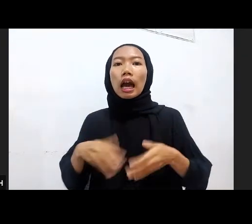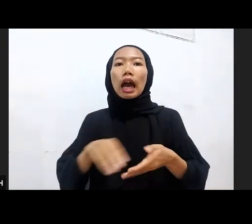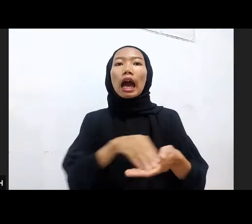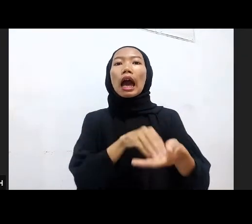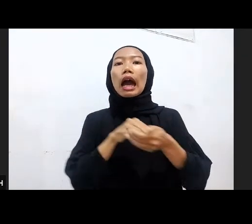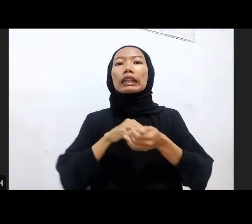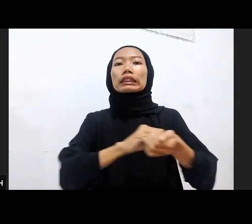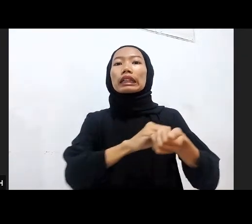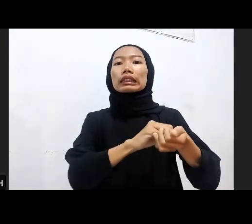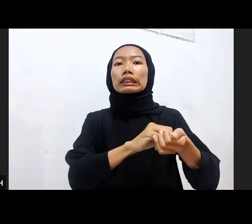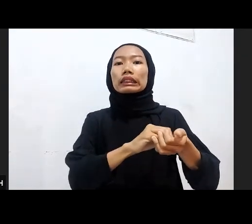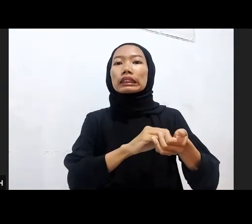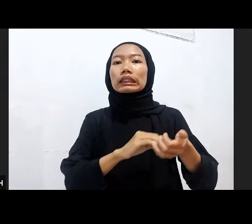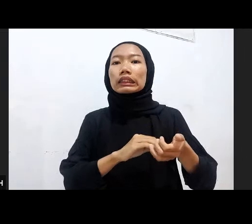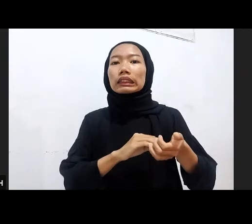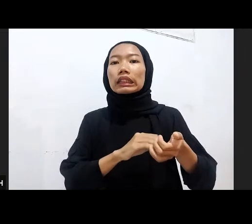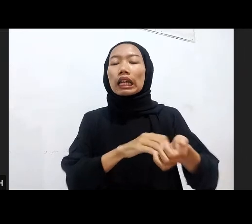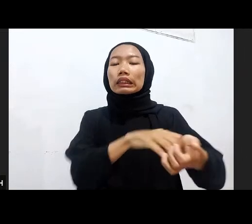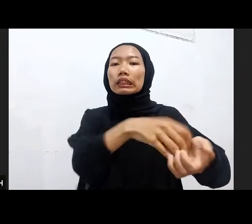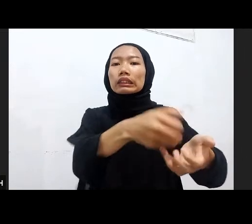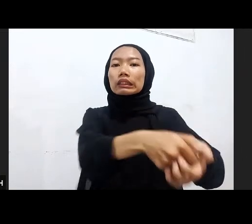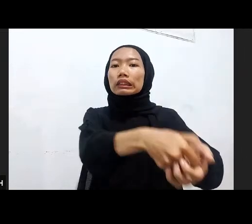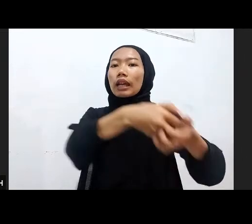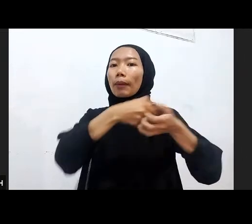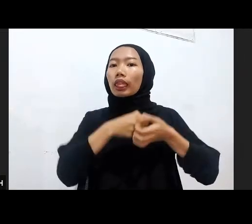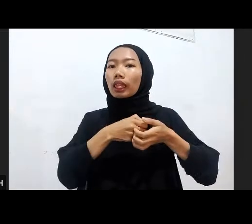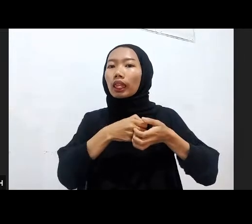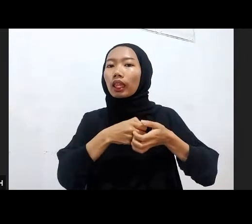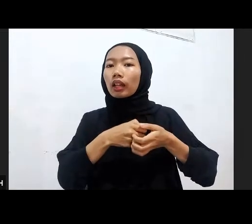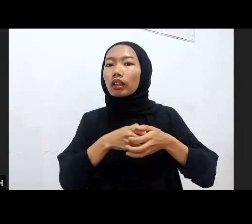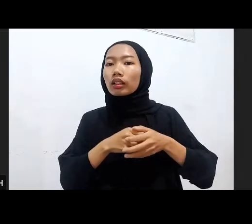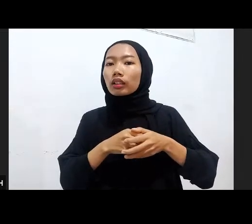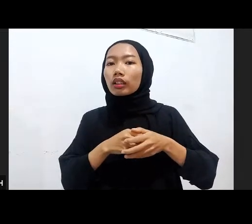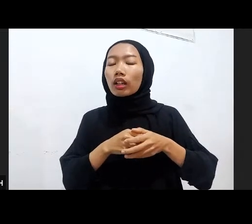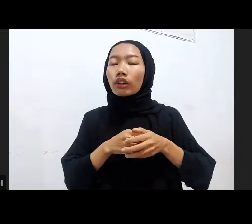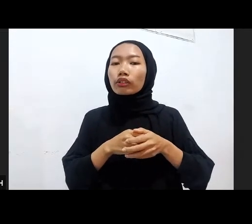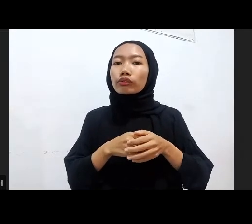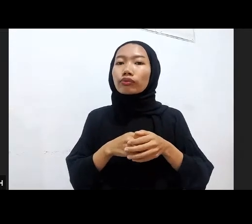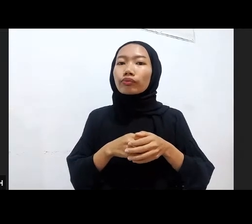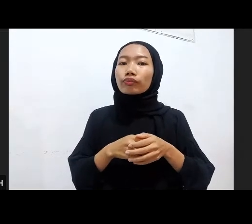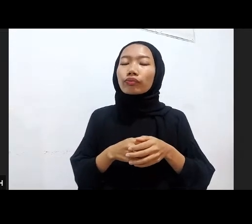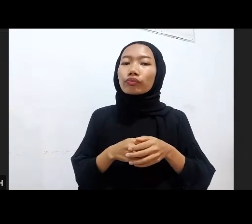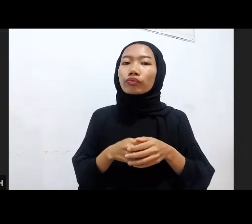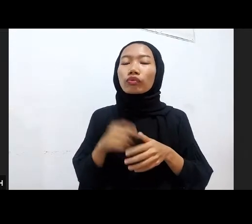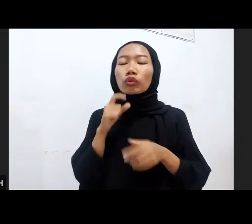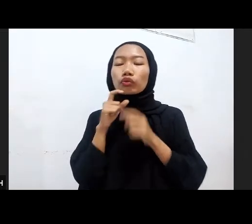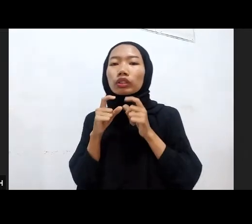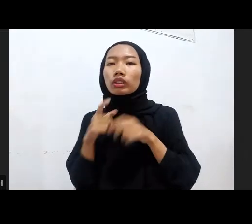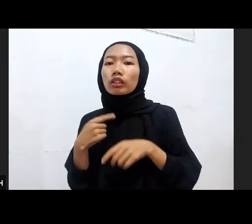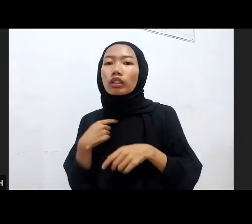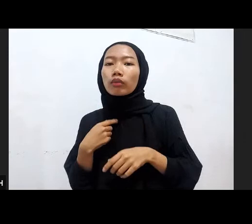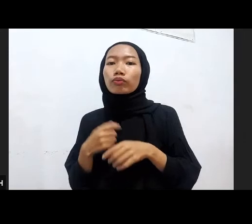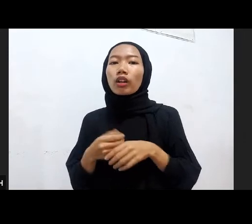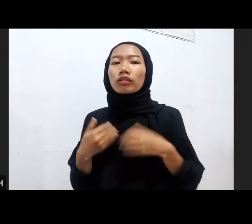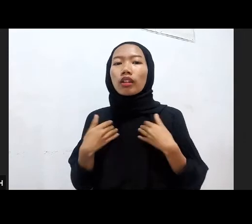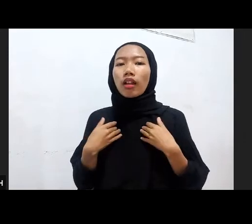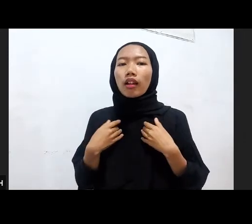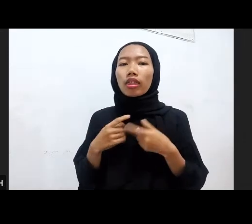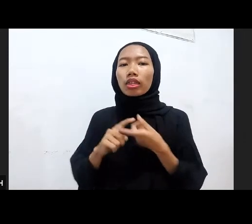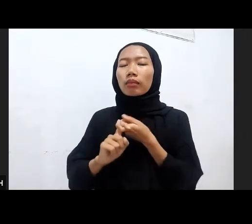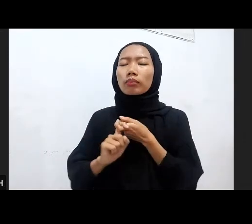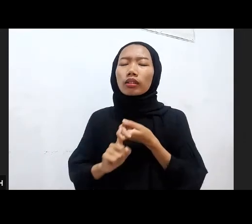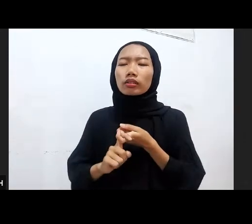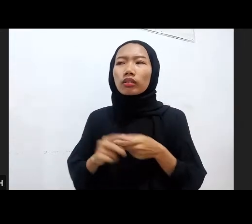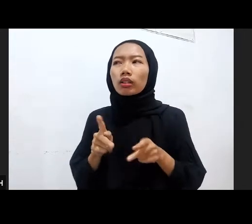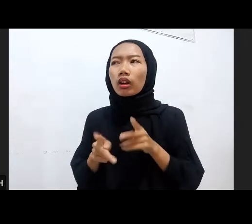to. I have a friend who can only move one hand, and every time he goes to hospital, somebody